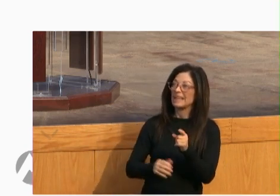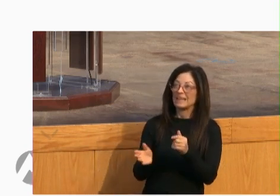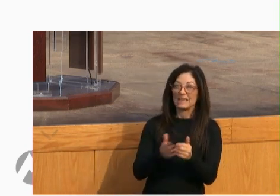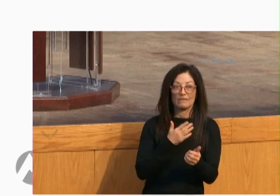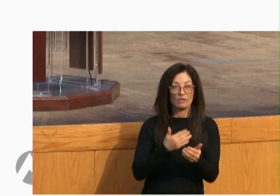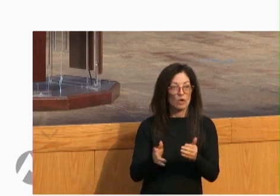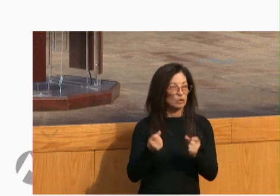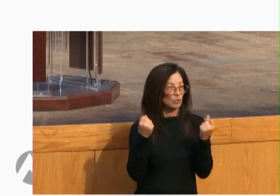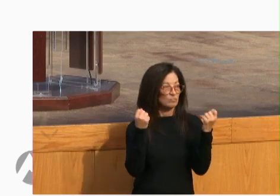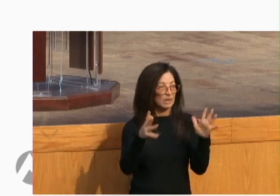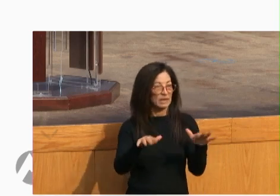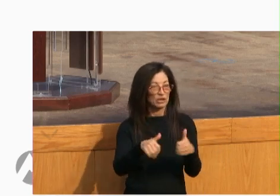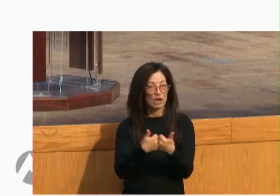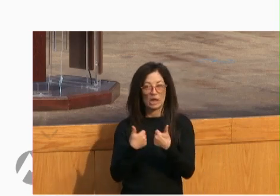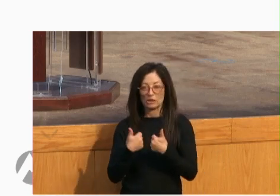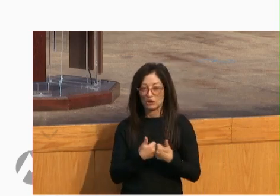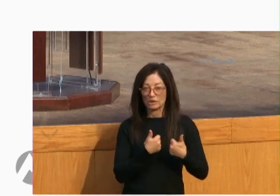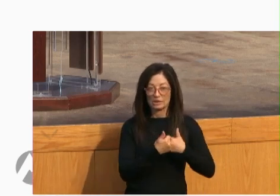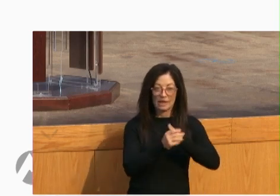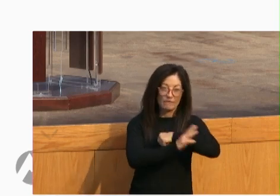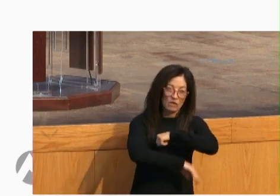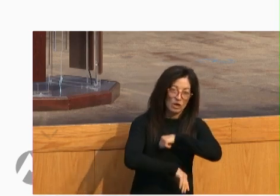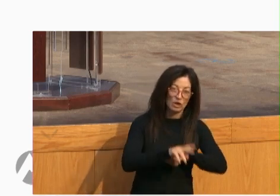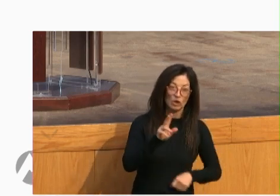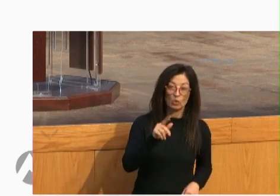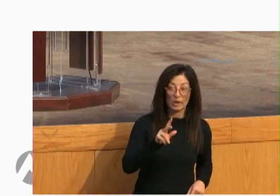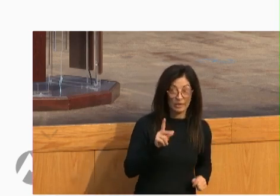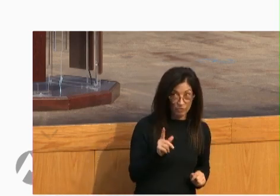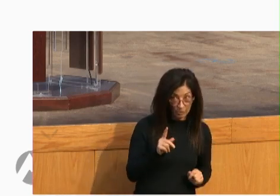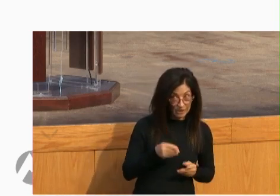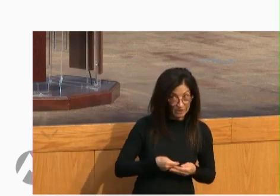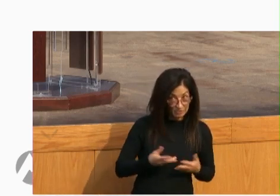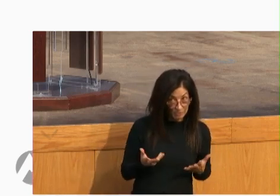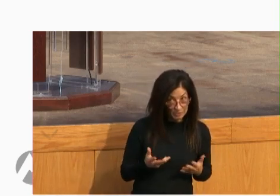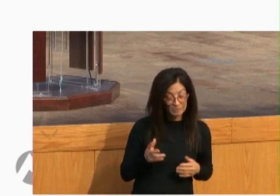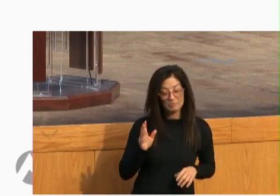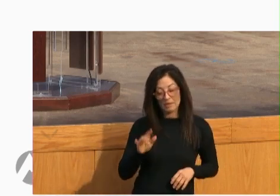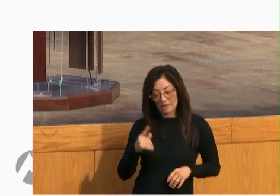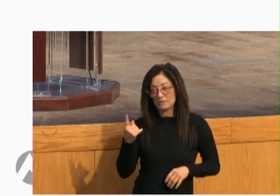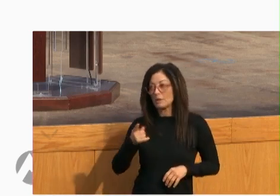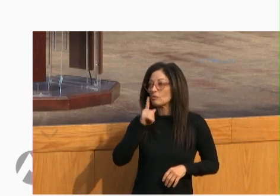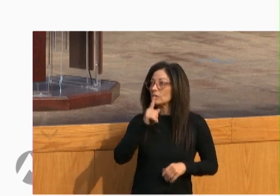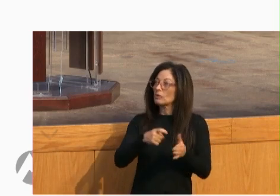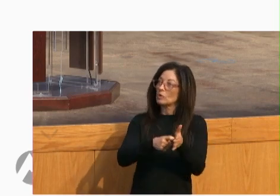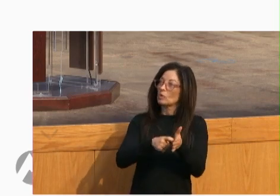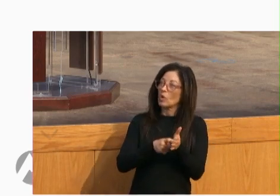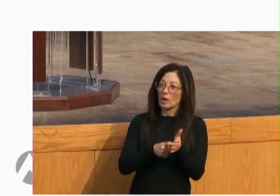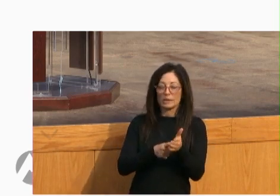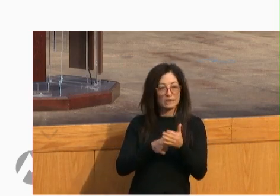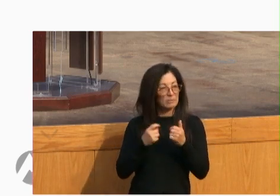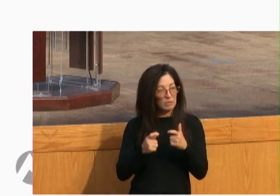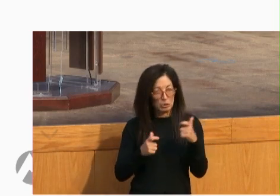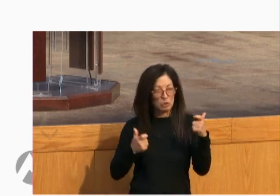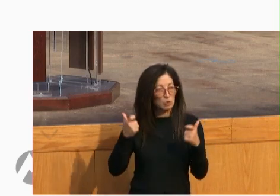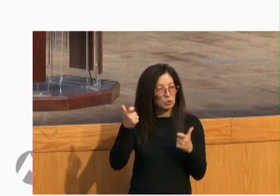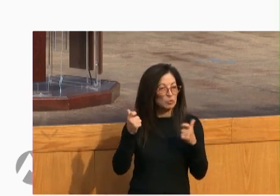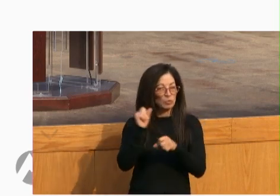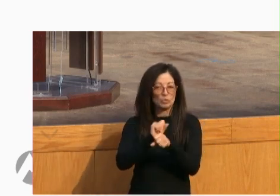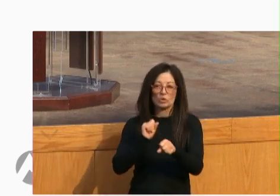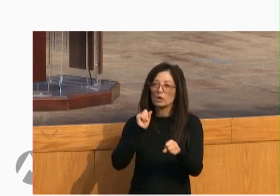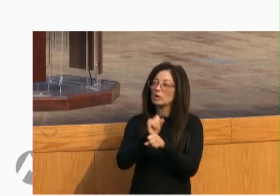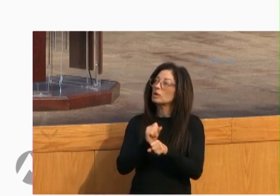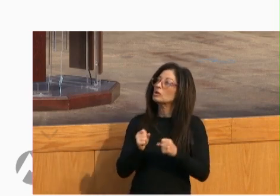the challenges, the fall 23 disbursements. So that is something that really required a Herculean effort. So